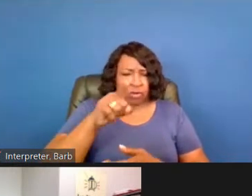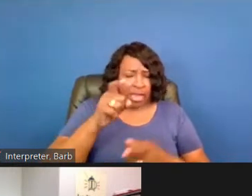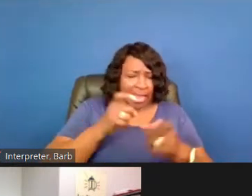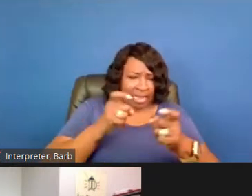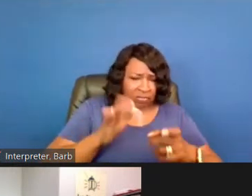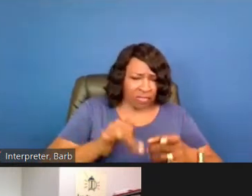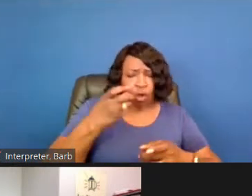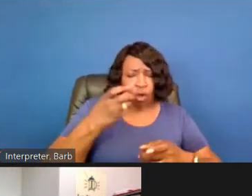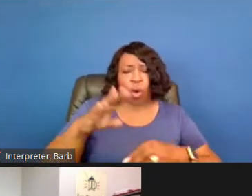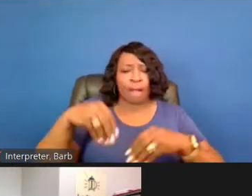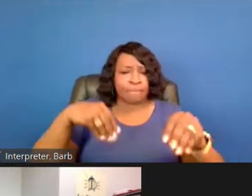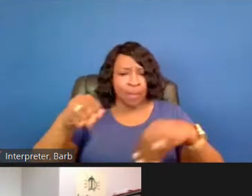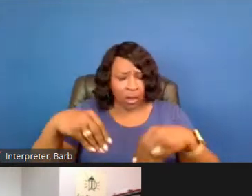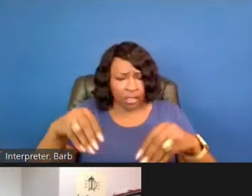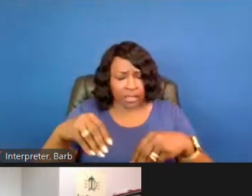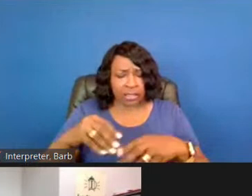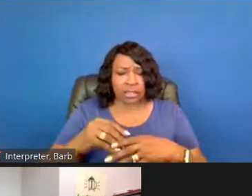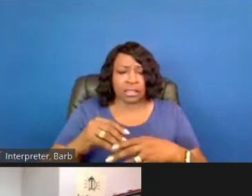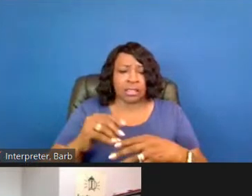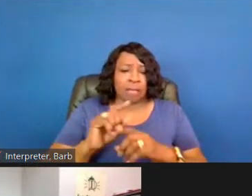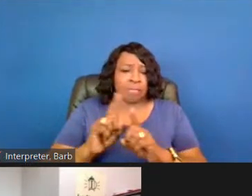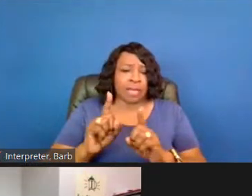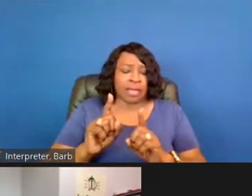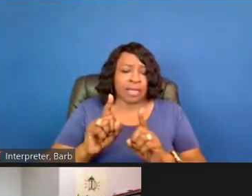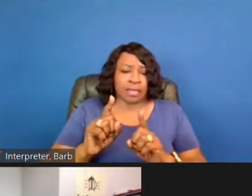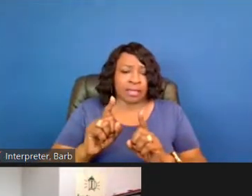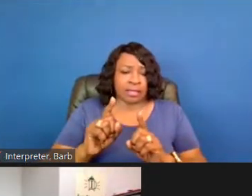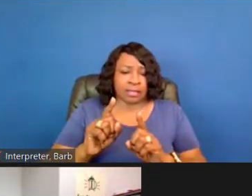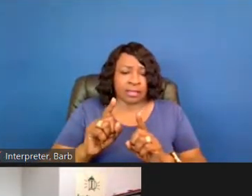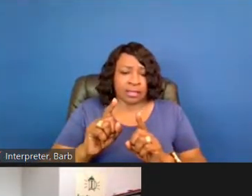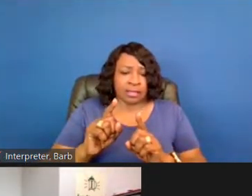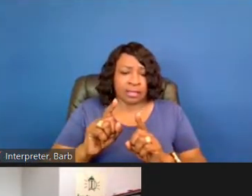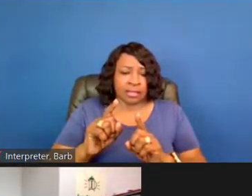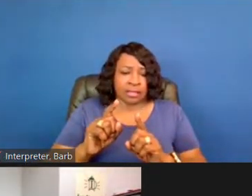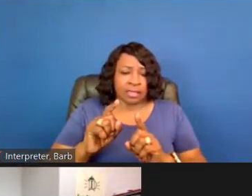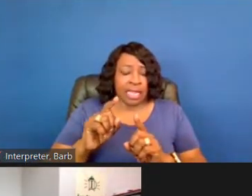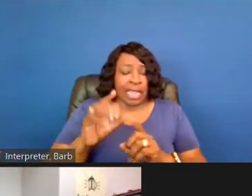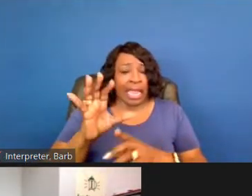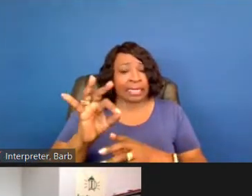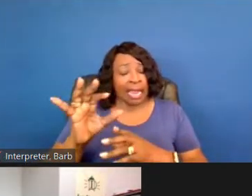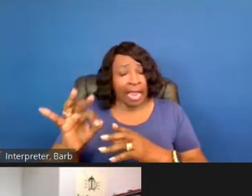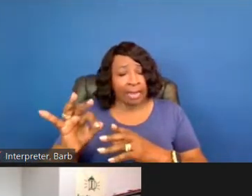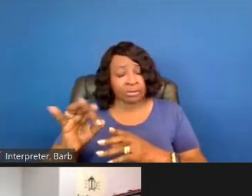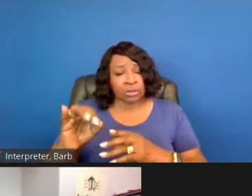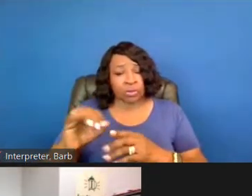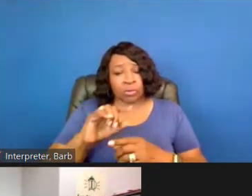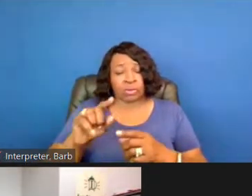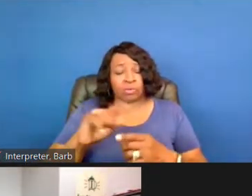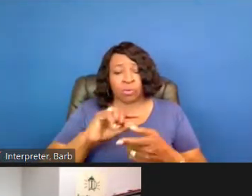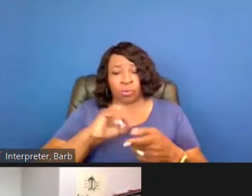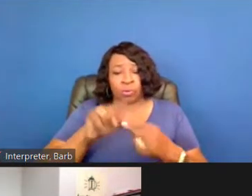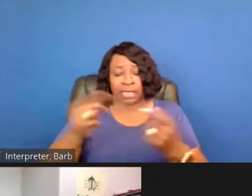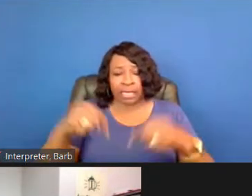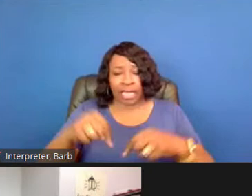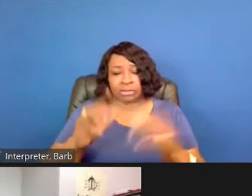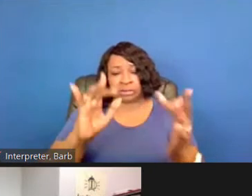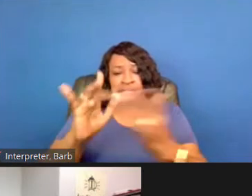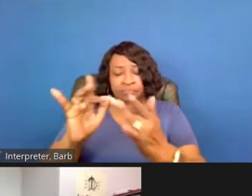marketing, but an offshoot of what I suggested earlier in terms of reaching out to the disability-related